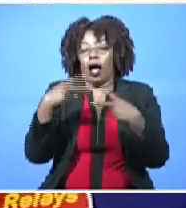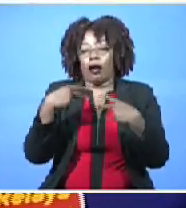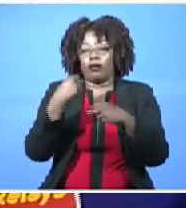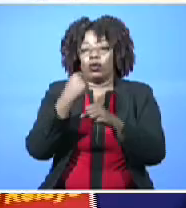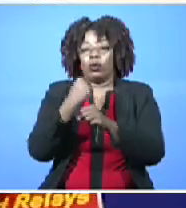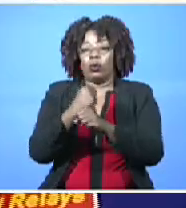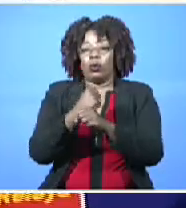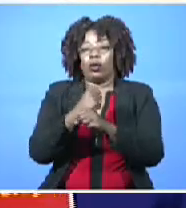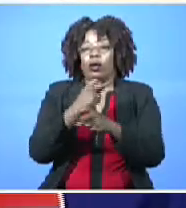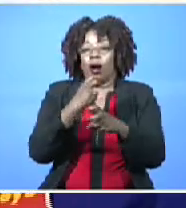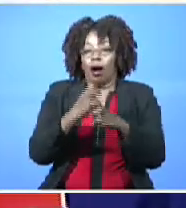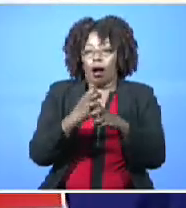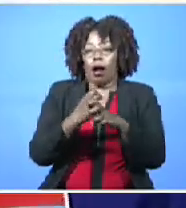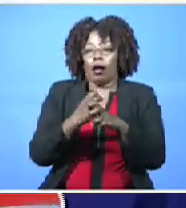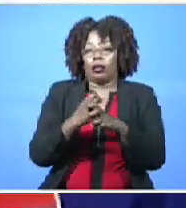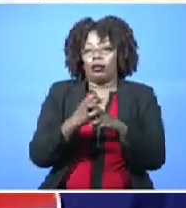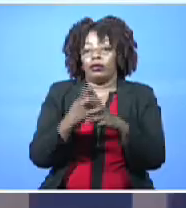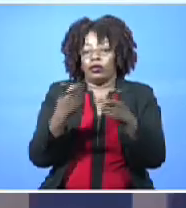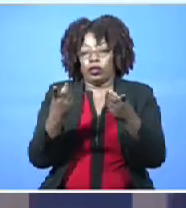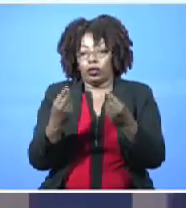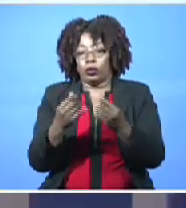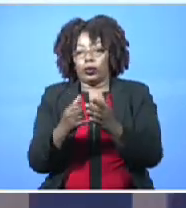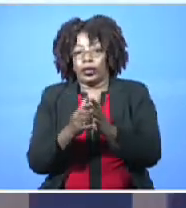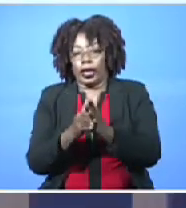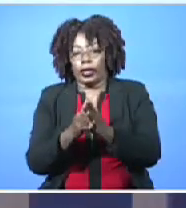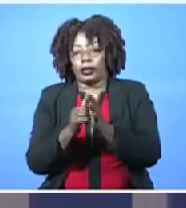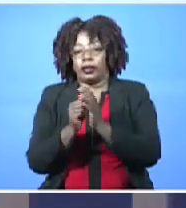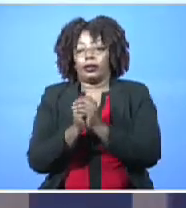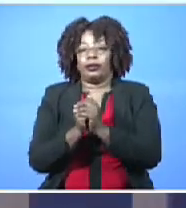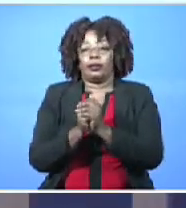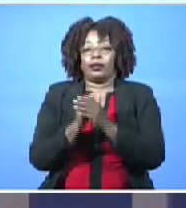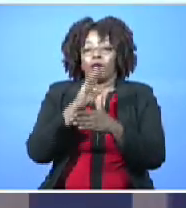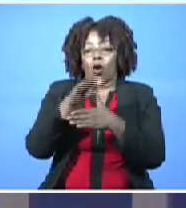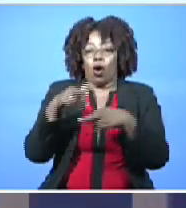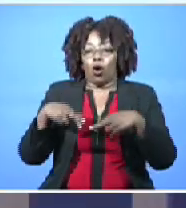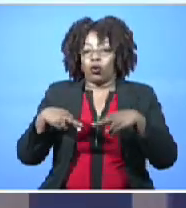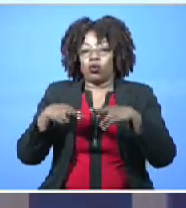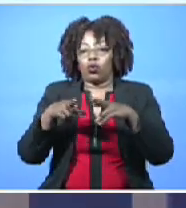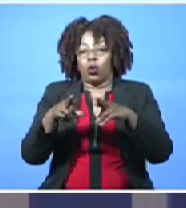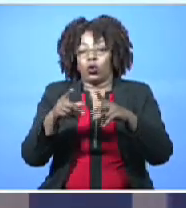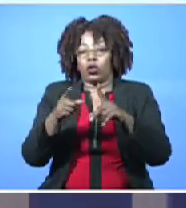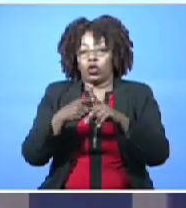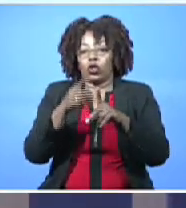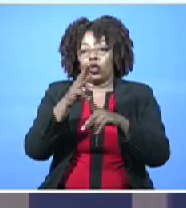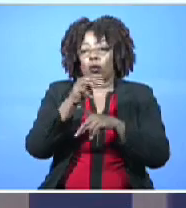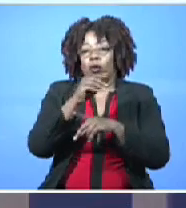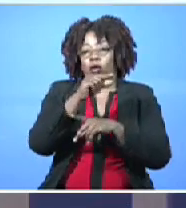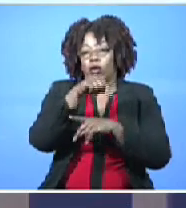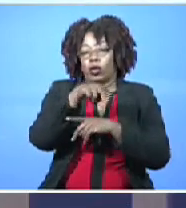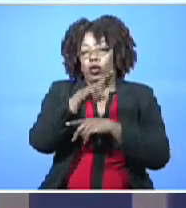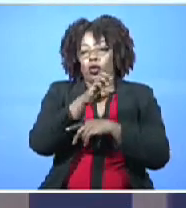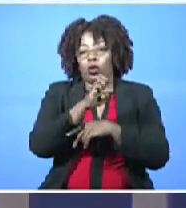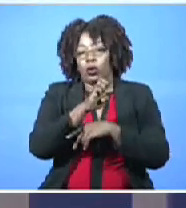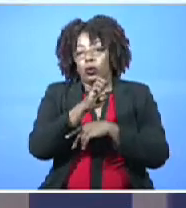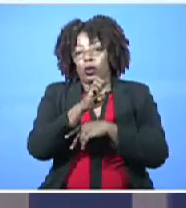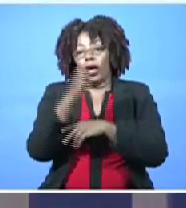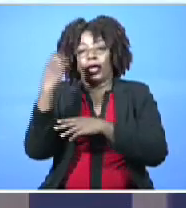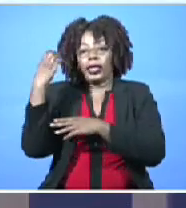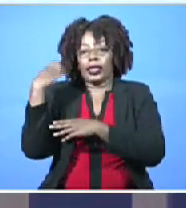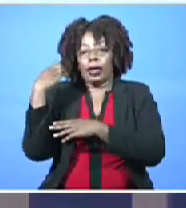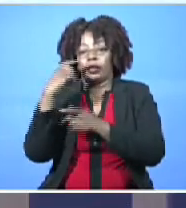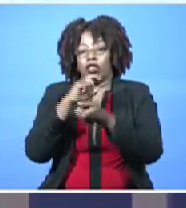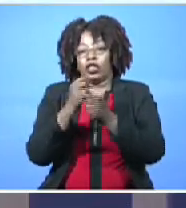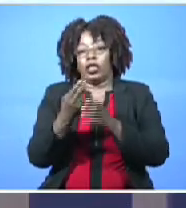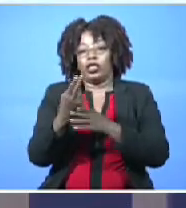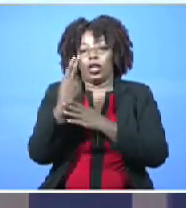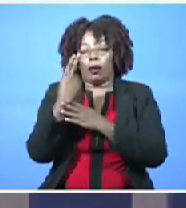hard in order for it to get that. All roads lead to Montague this weekend for the Captain's Change-Up Mini Regatta. This, of course,